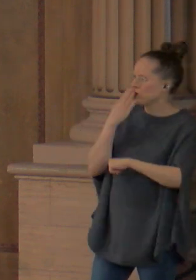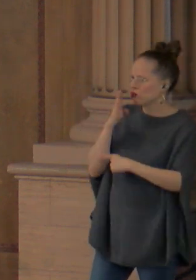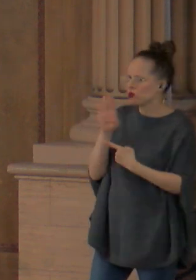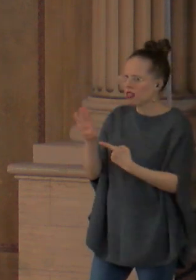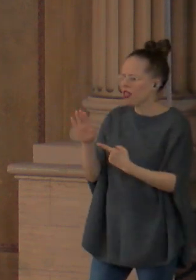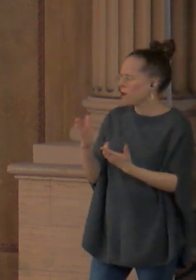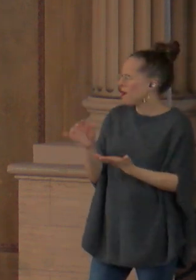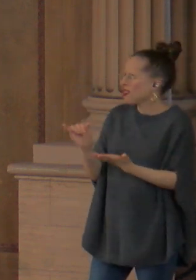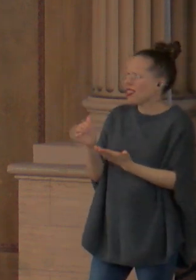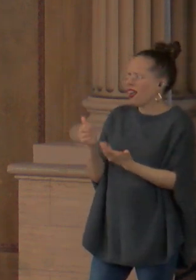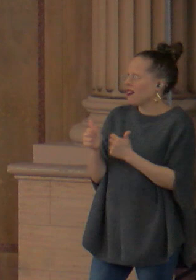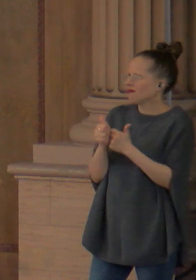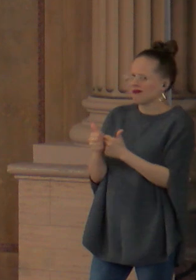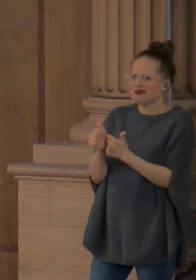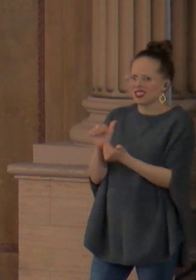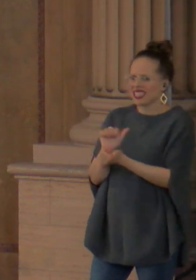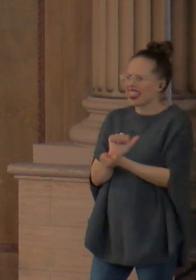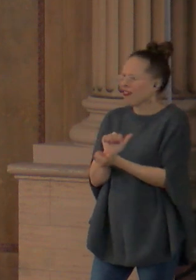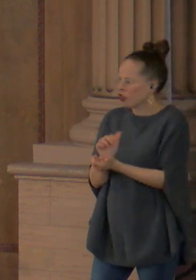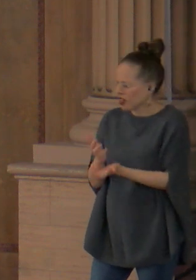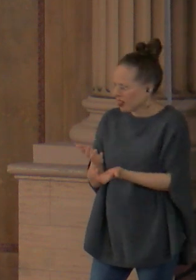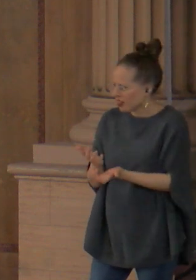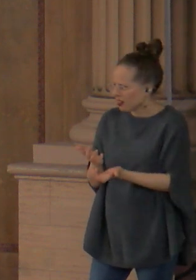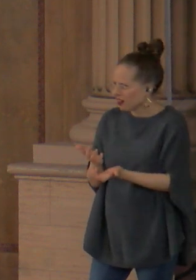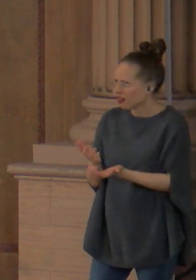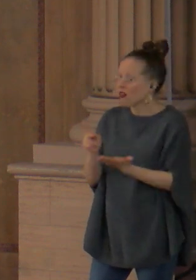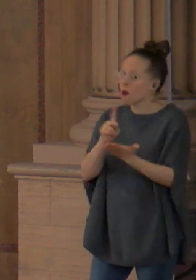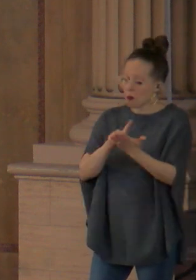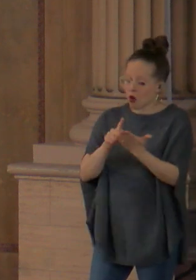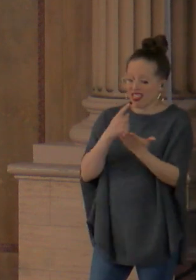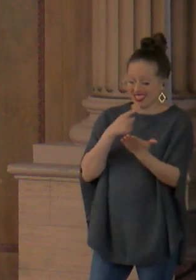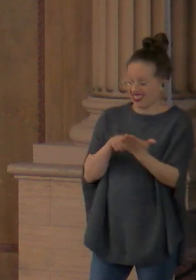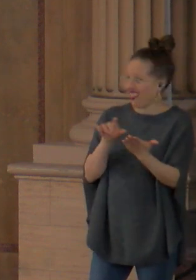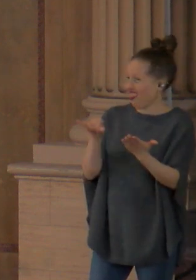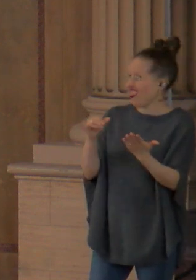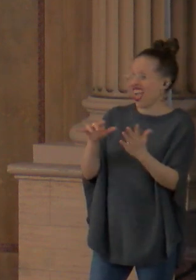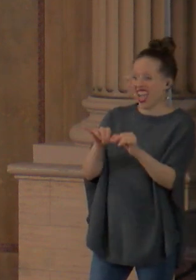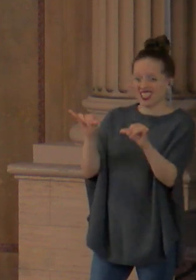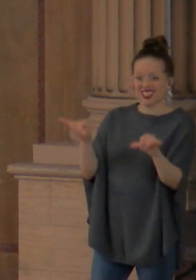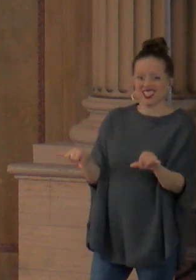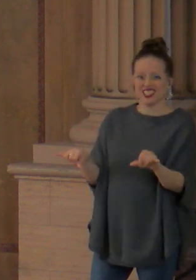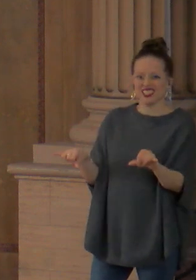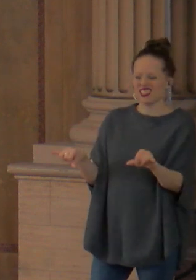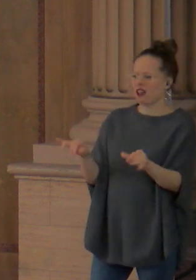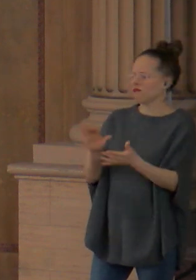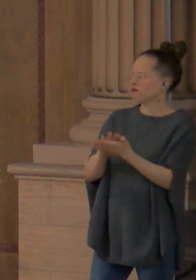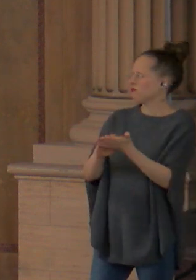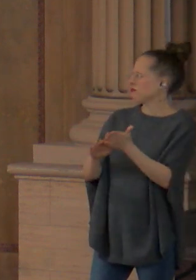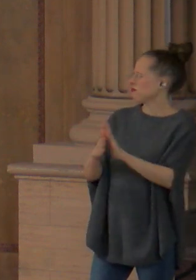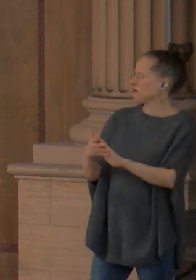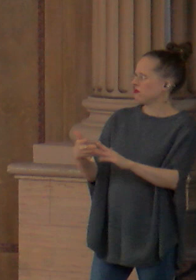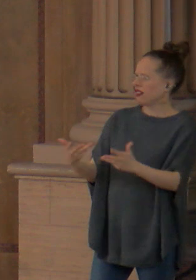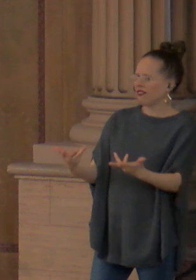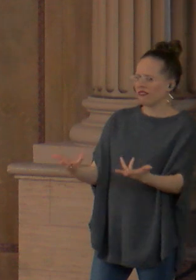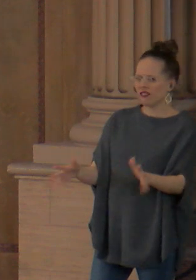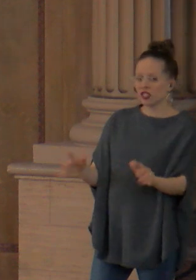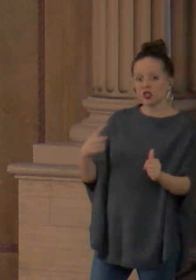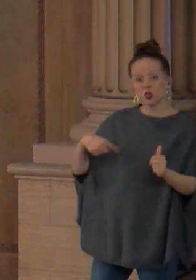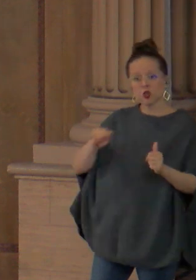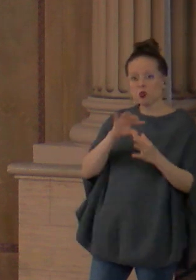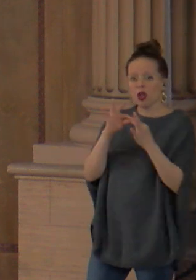of slavery. And Paul says, that system is done. We belong to Jerusalem above,